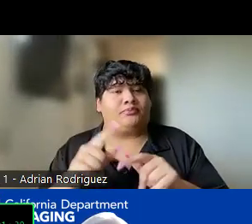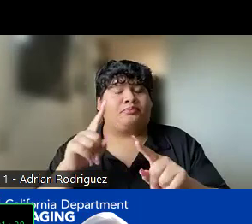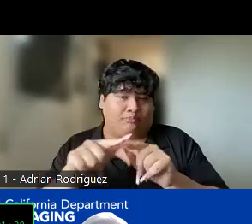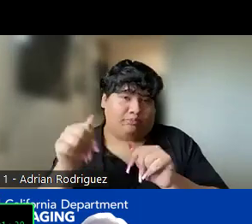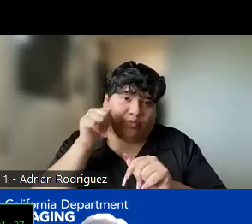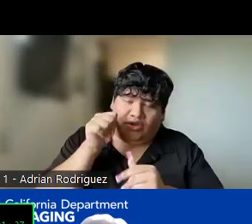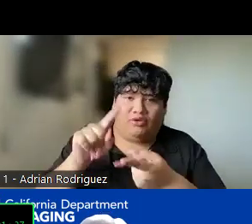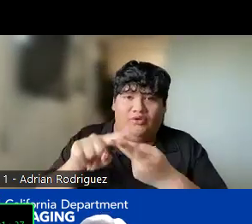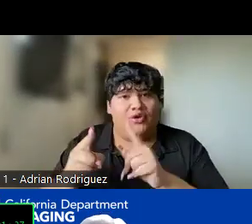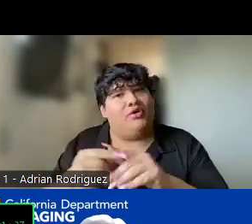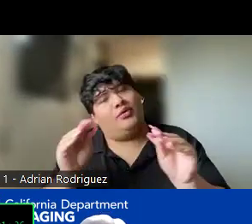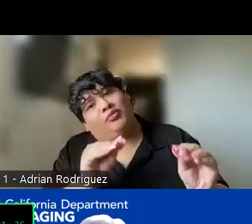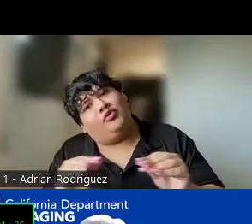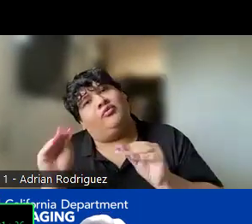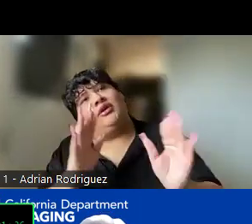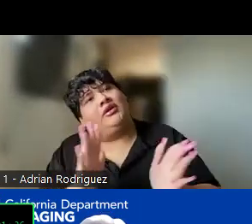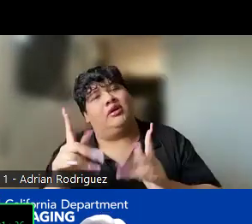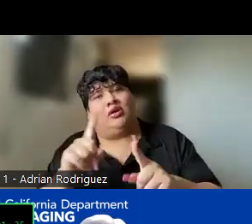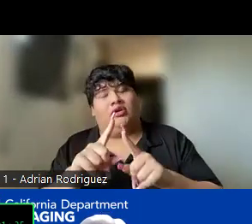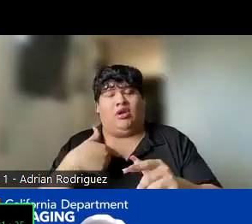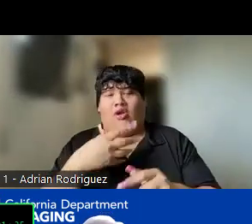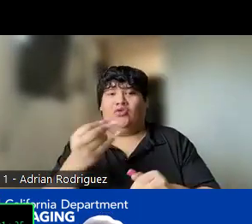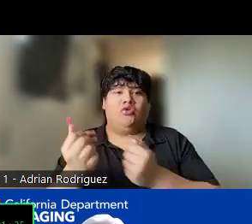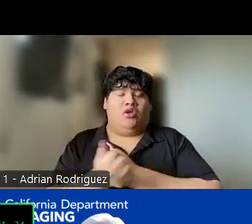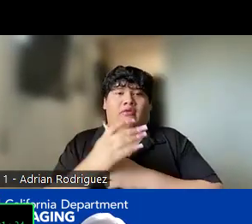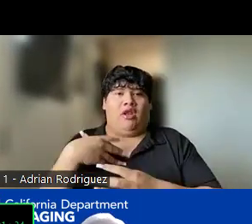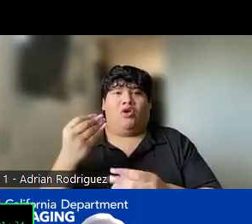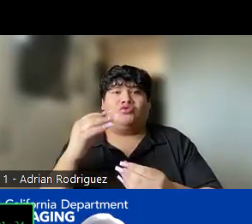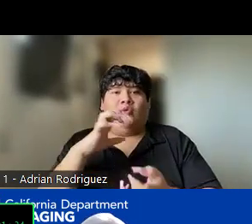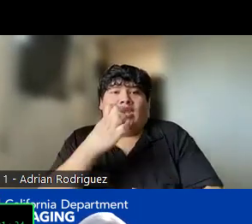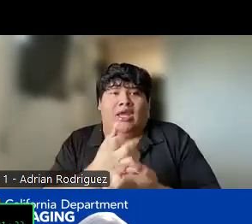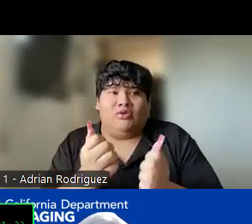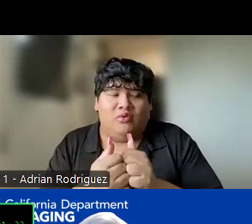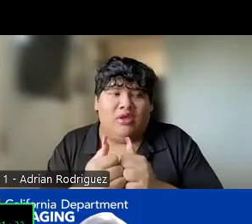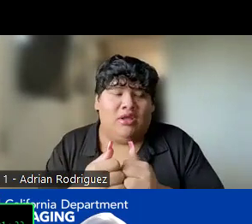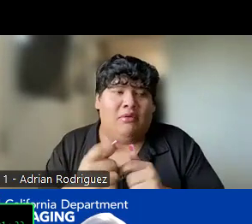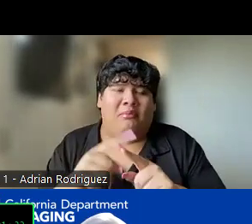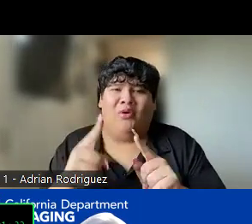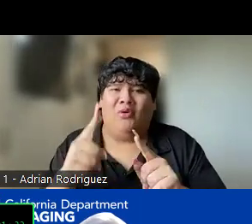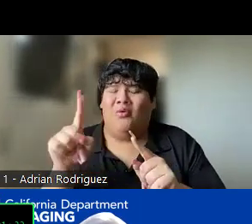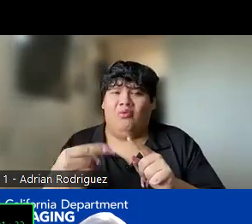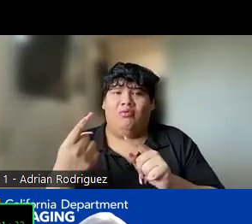age-friendly movement, which I also love and am engaged with. It's only